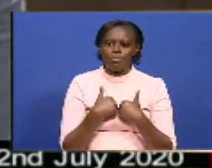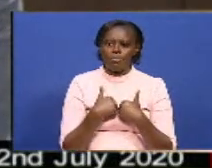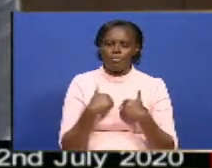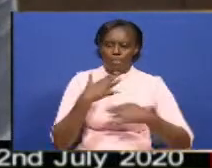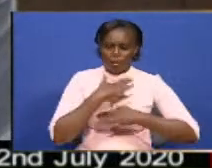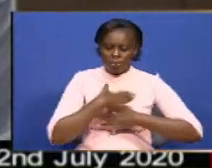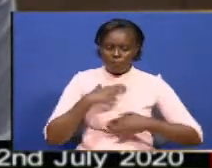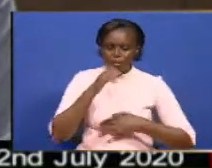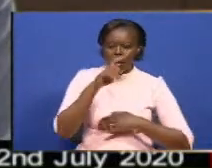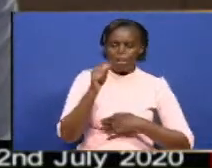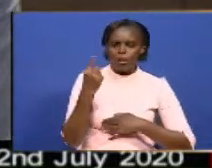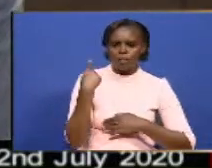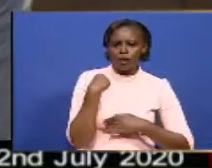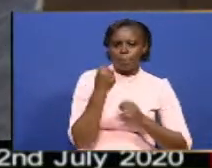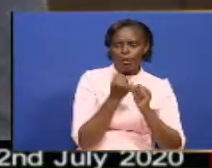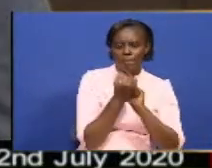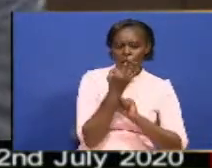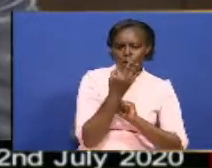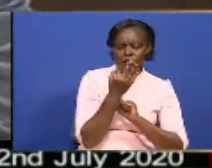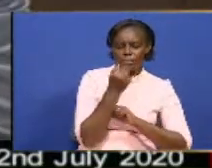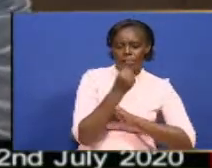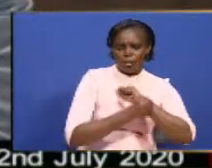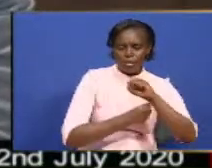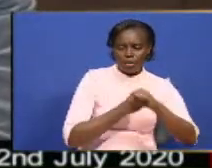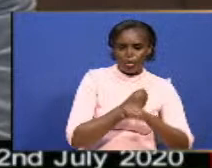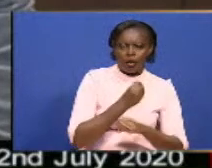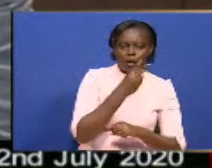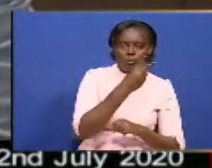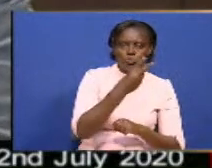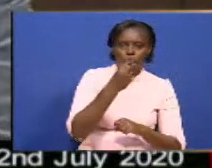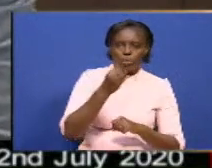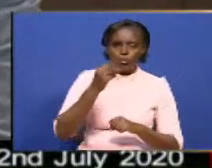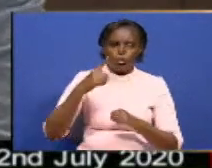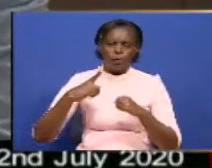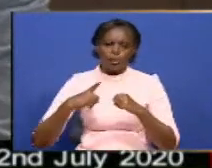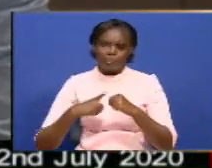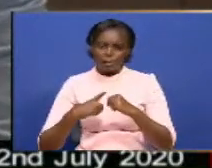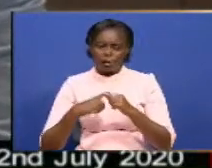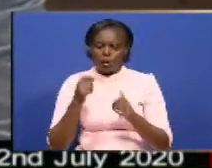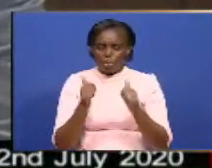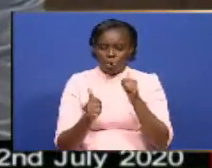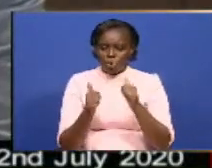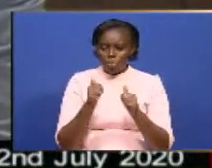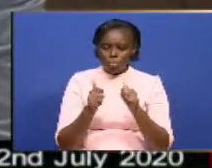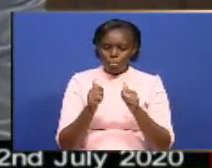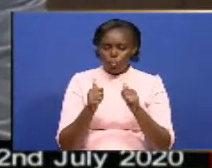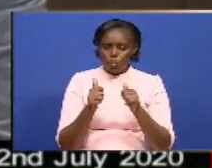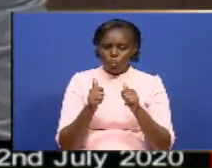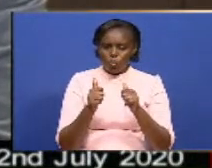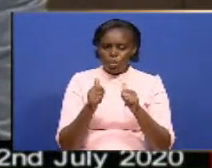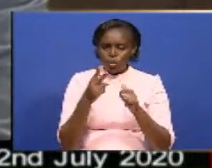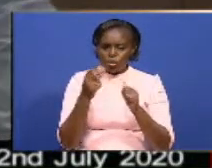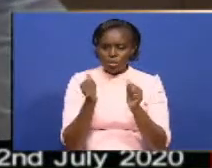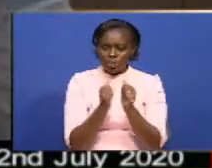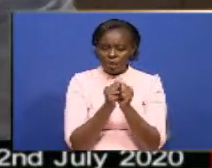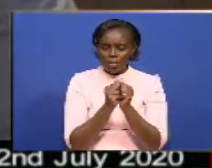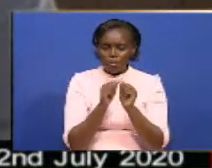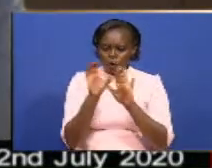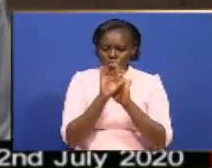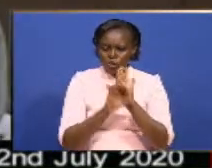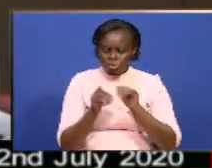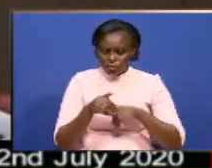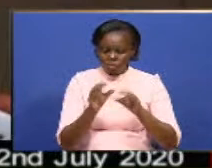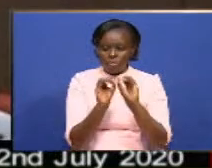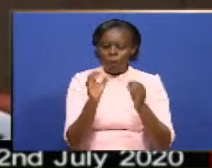Refugee Act number 13 of 2006, which was not aligned to the 2010 Constitution.